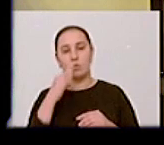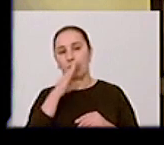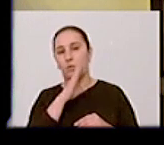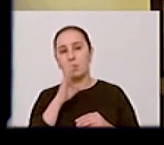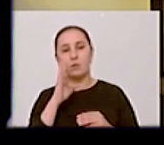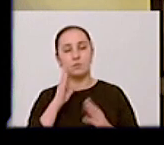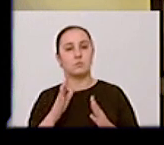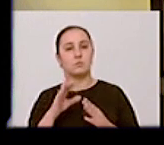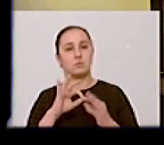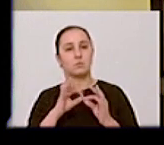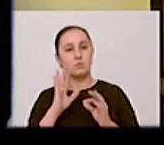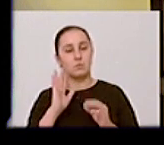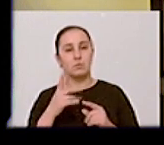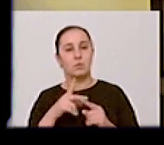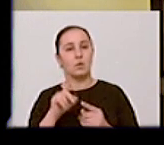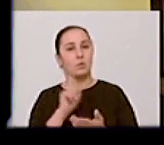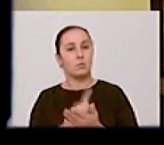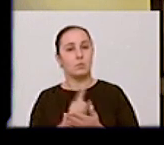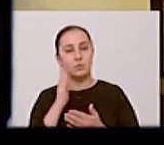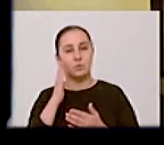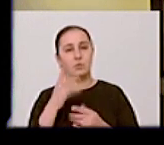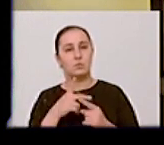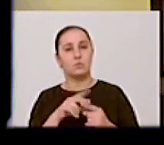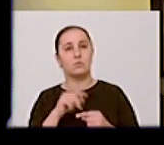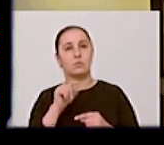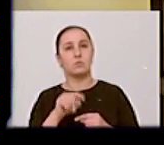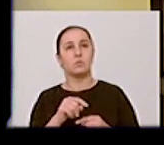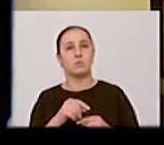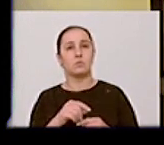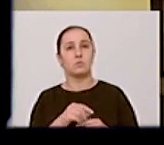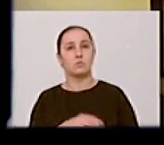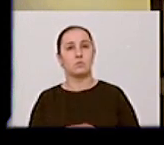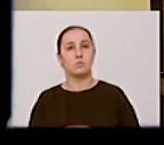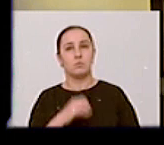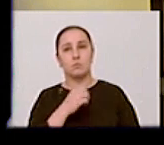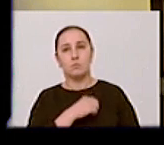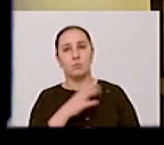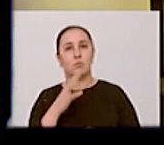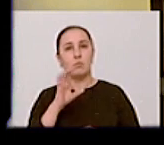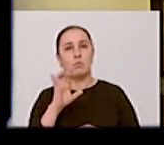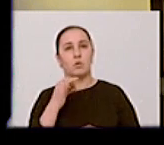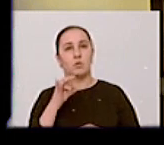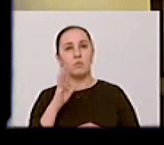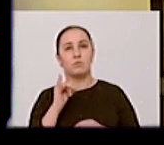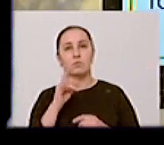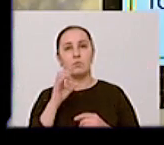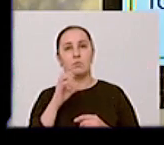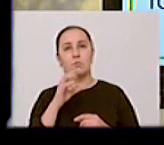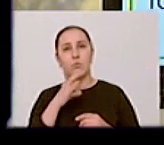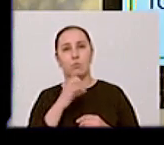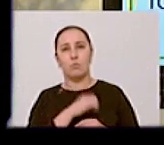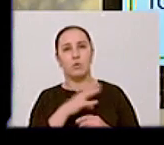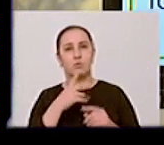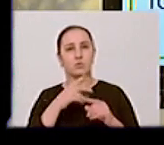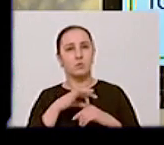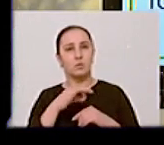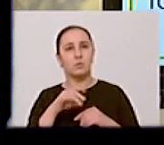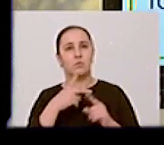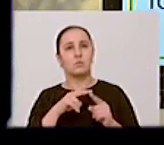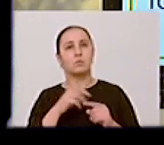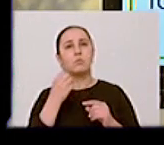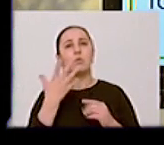onasini nazarda tutamiz. Albatta, ijodkor ham. Boy butcha. Voy zolim dastidan,